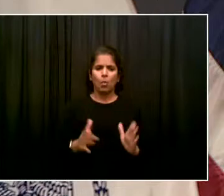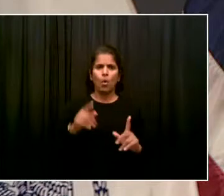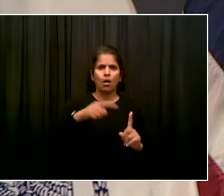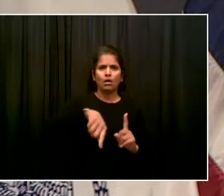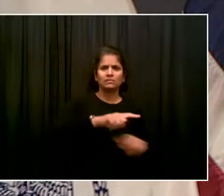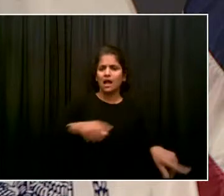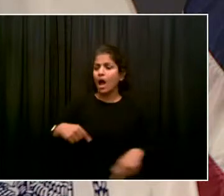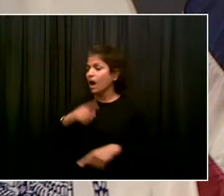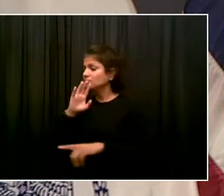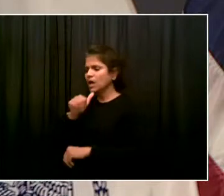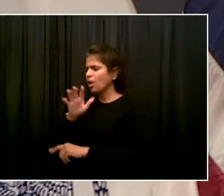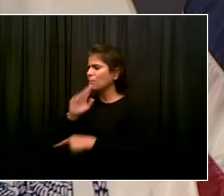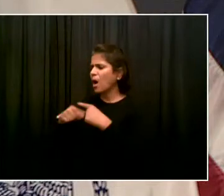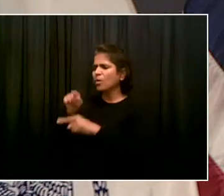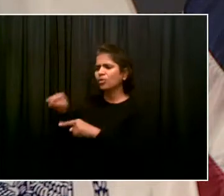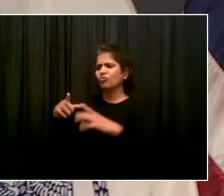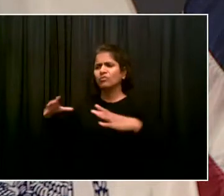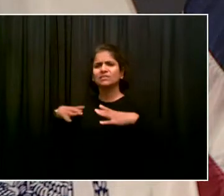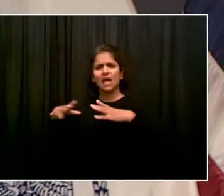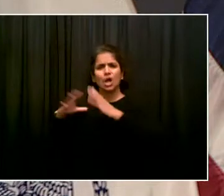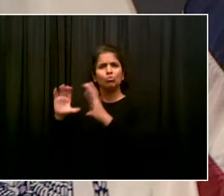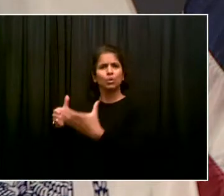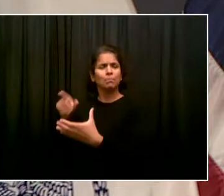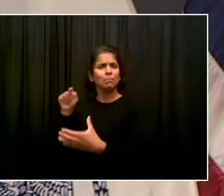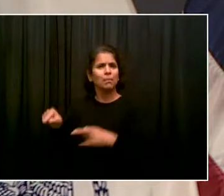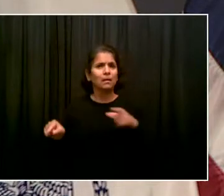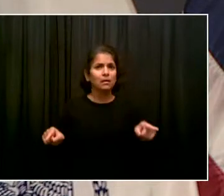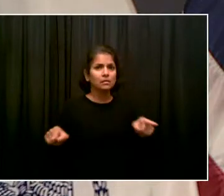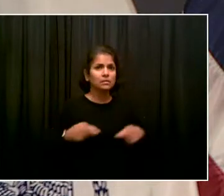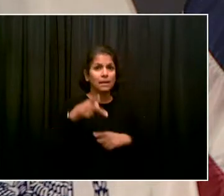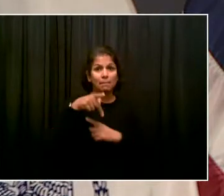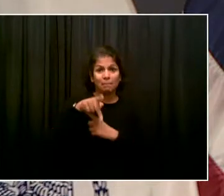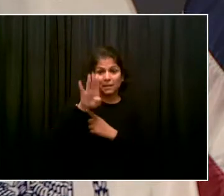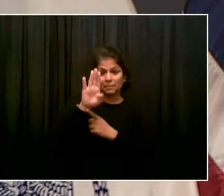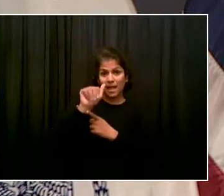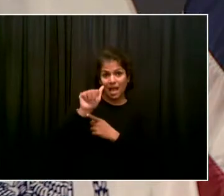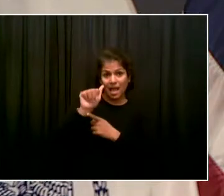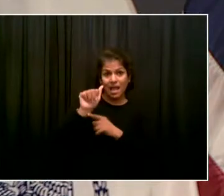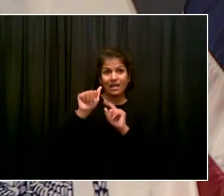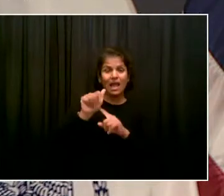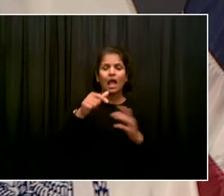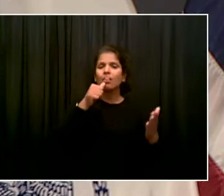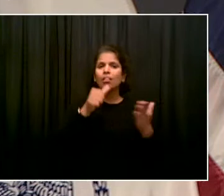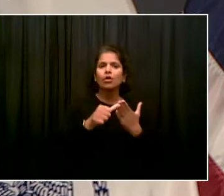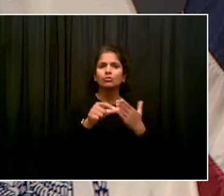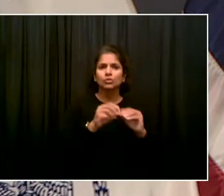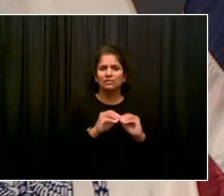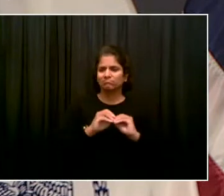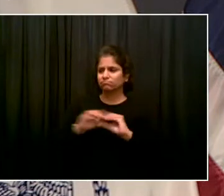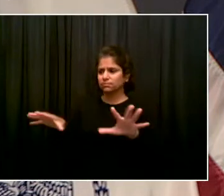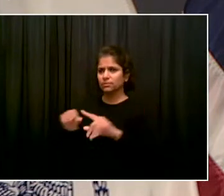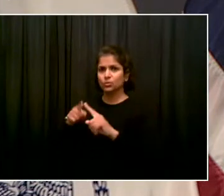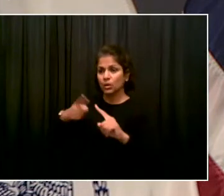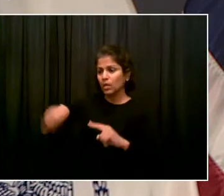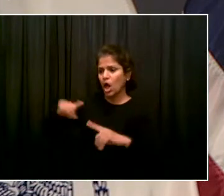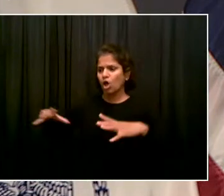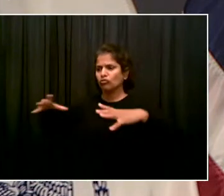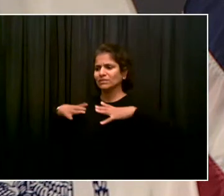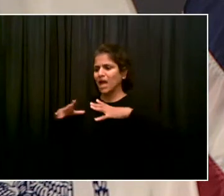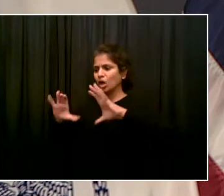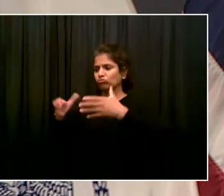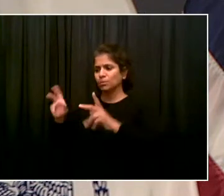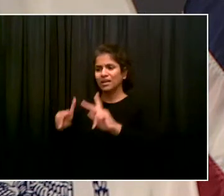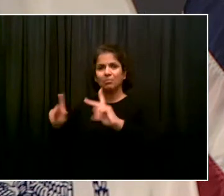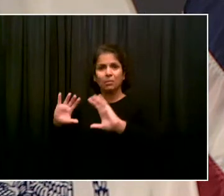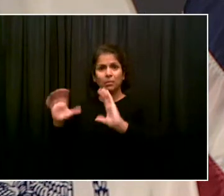retirees saying that they don't support any agreement that isn't done as a result of collective bargaining, and they don't want it, they didn't like it, and